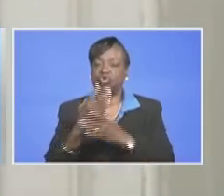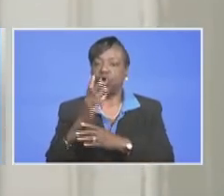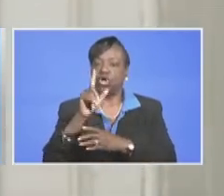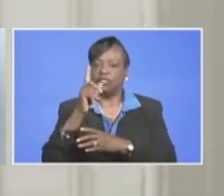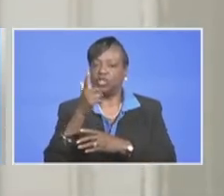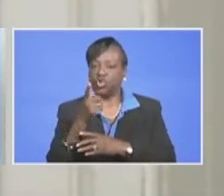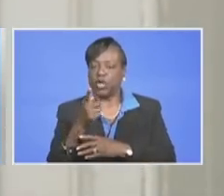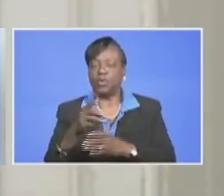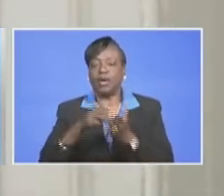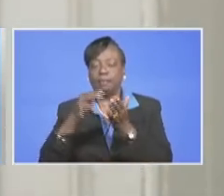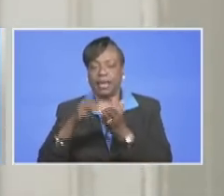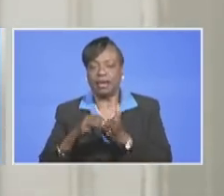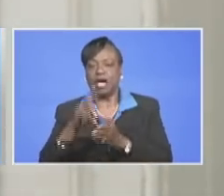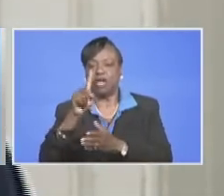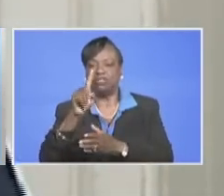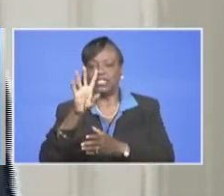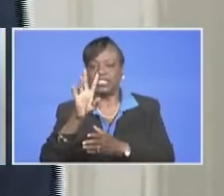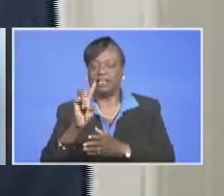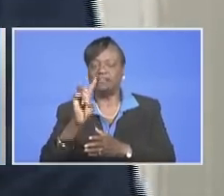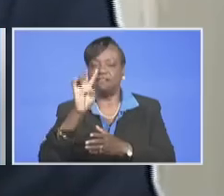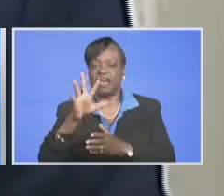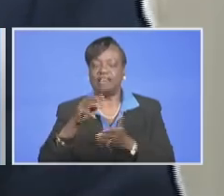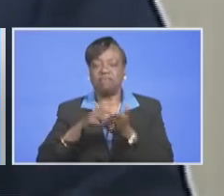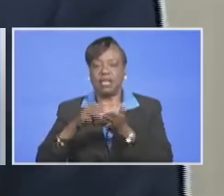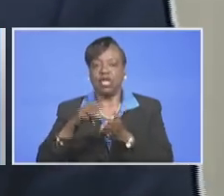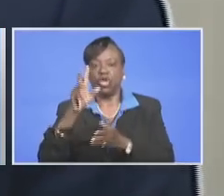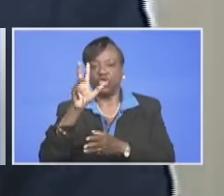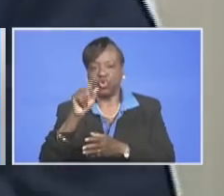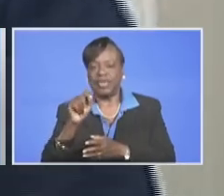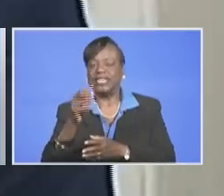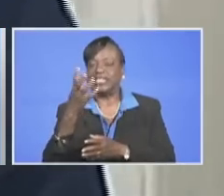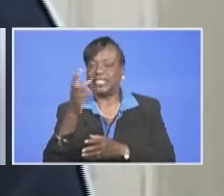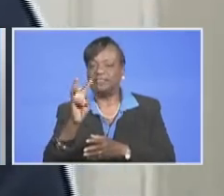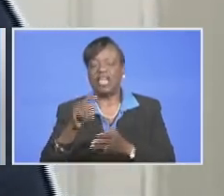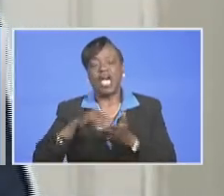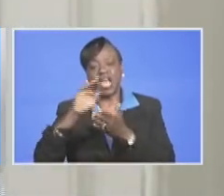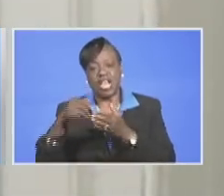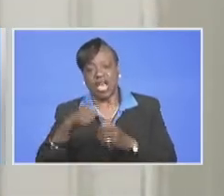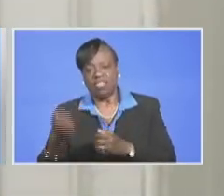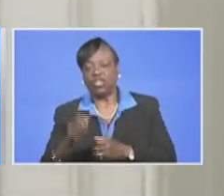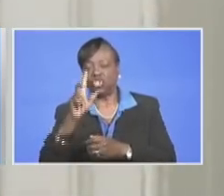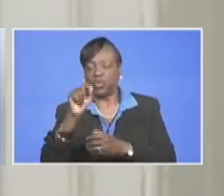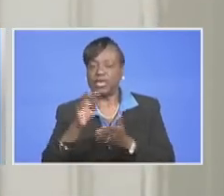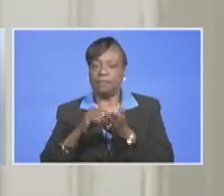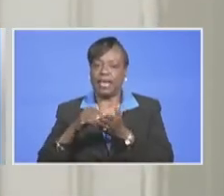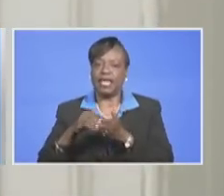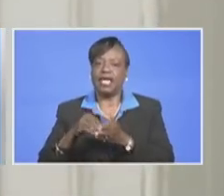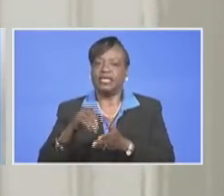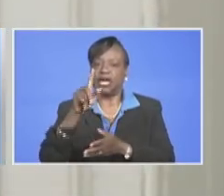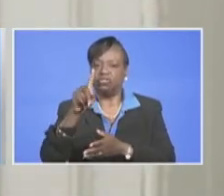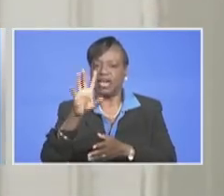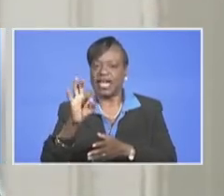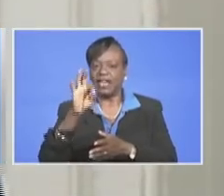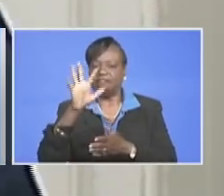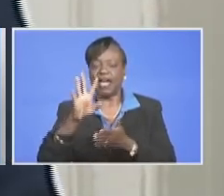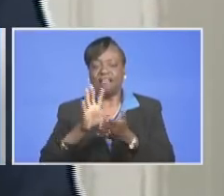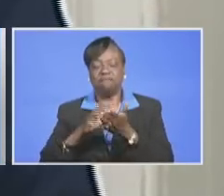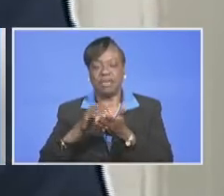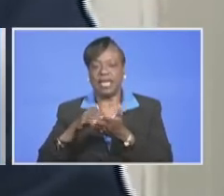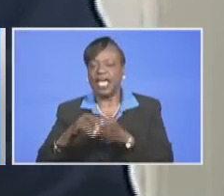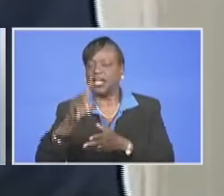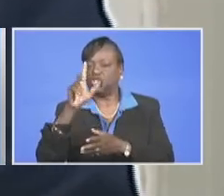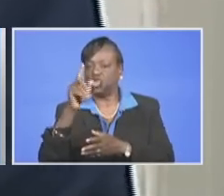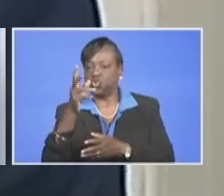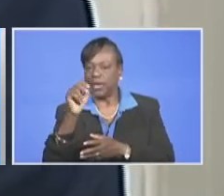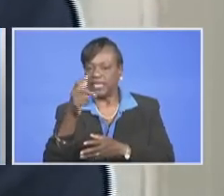to $175 million. In 2017, their sales grew another $20 million to $195 million. And in